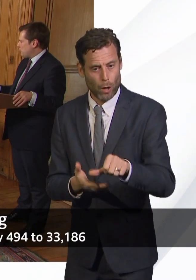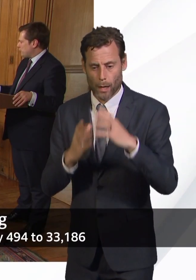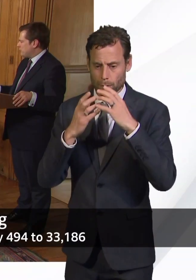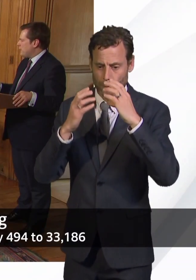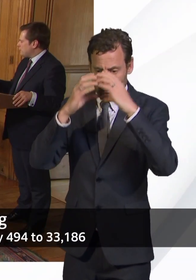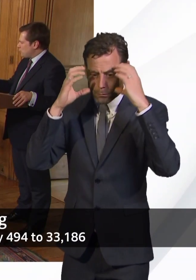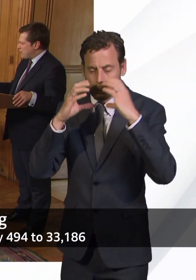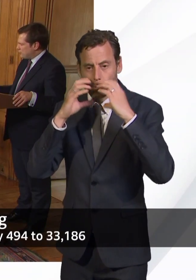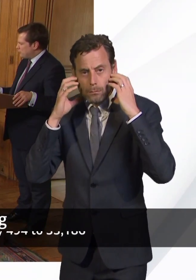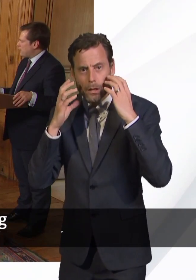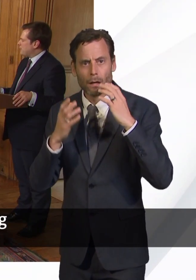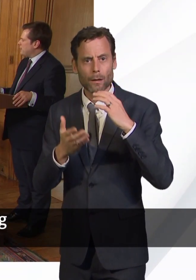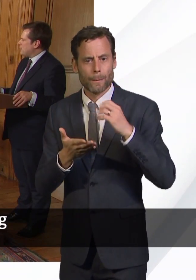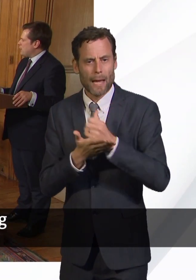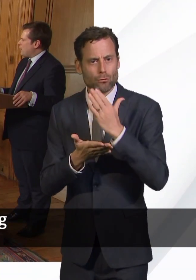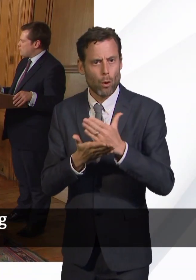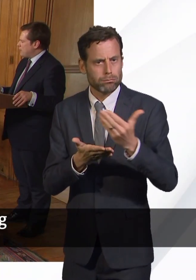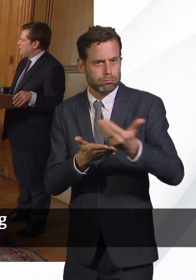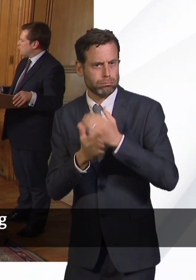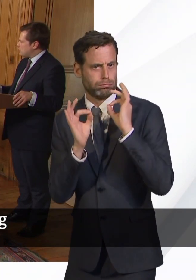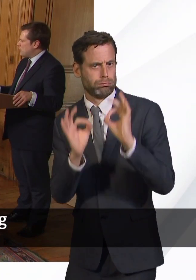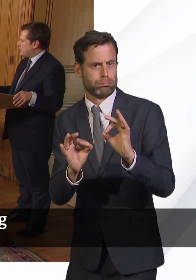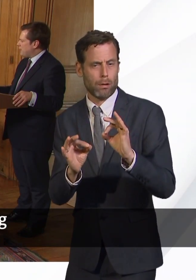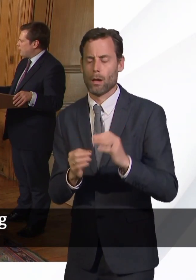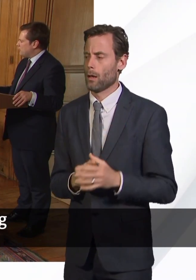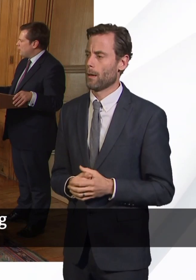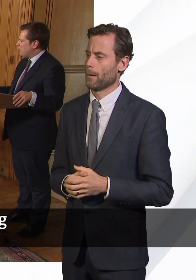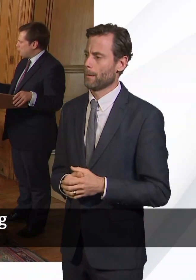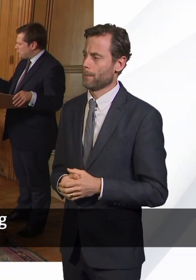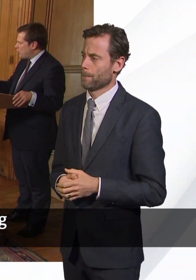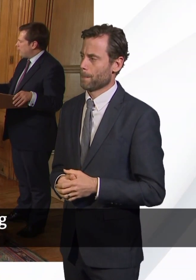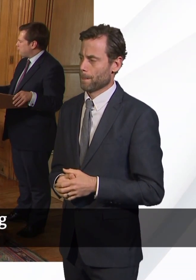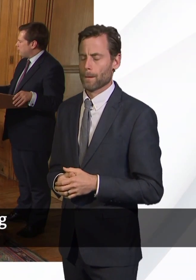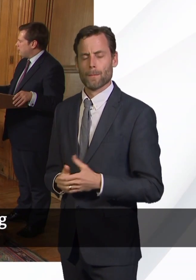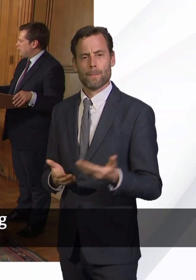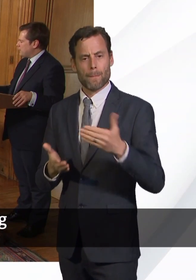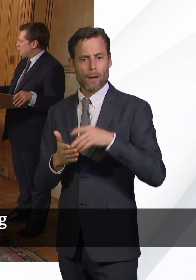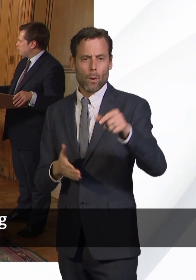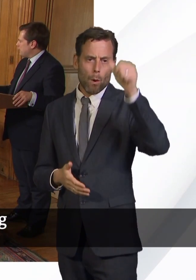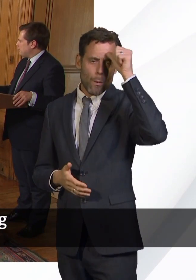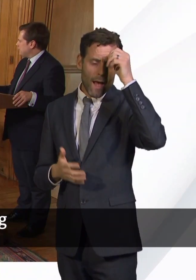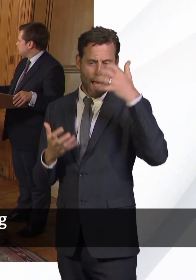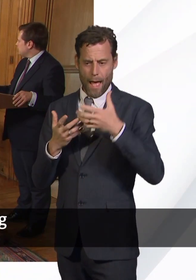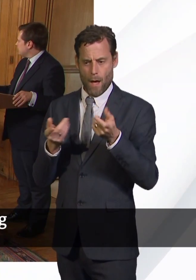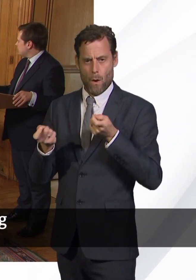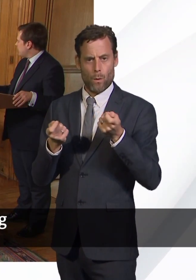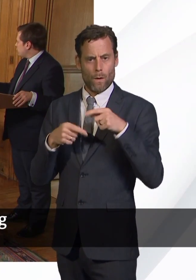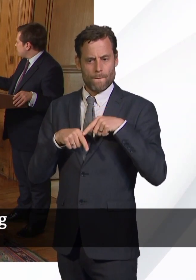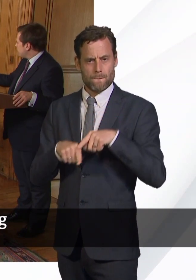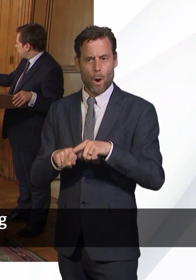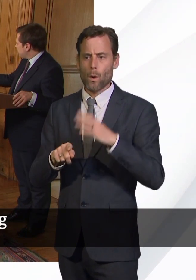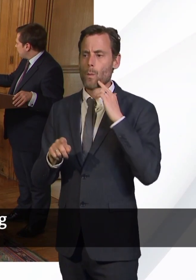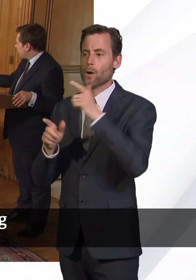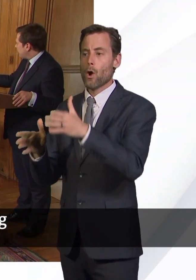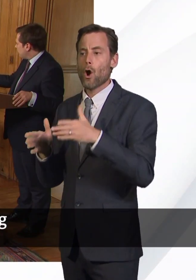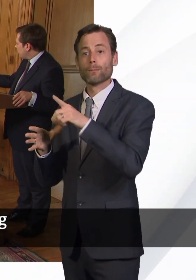discharge policies so that residents are only arriving or returning at the home once we know that they're free of Covid-19. I don't know if, Jenny,